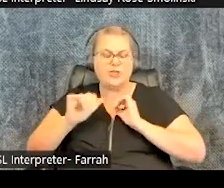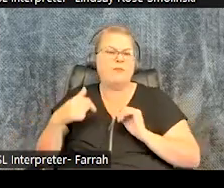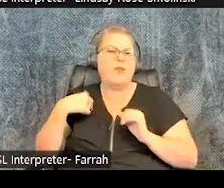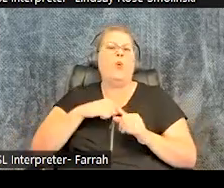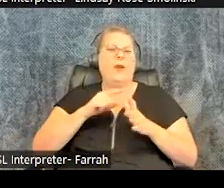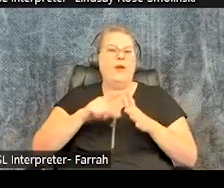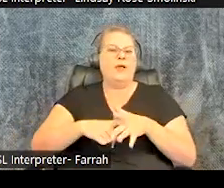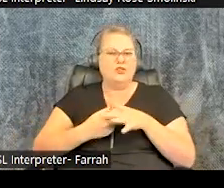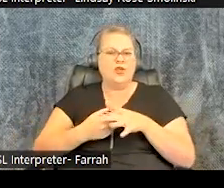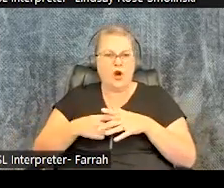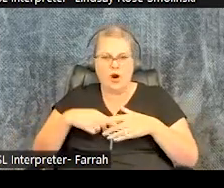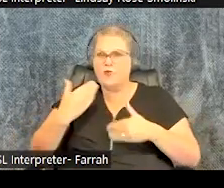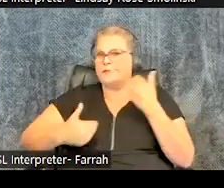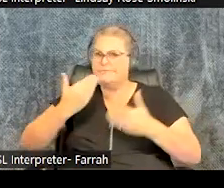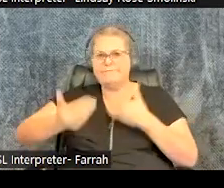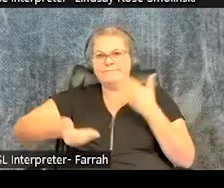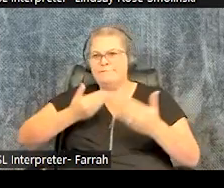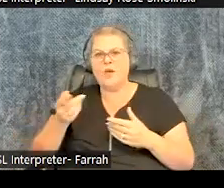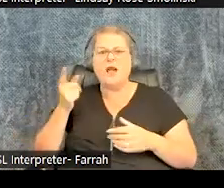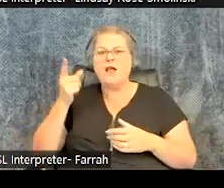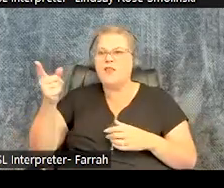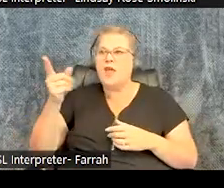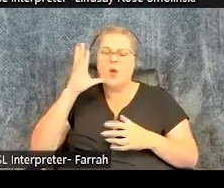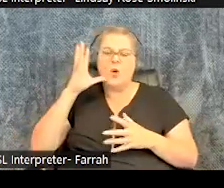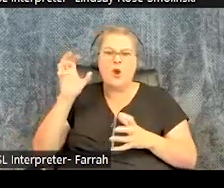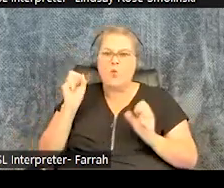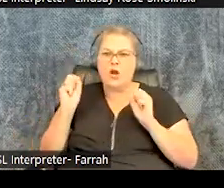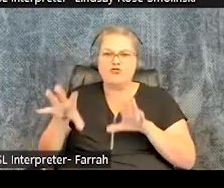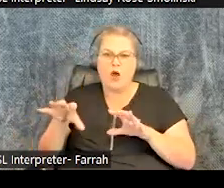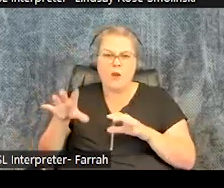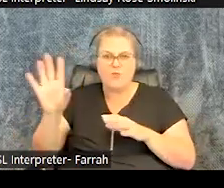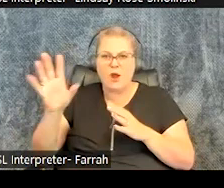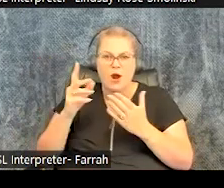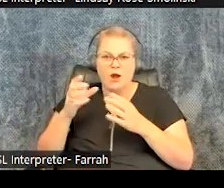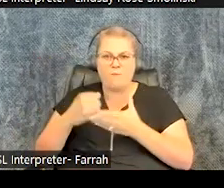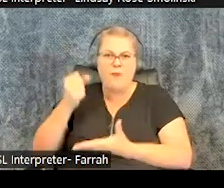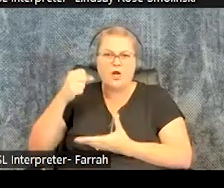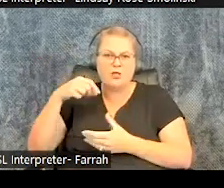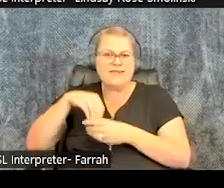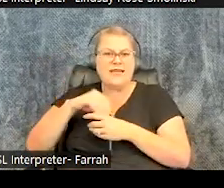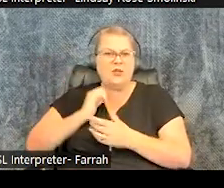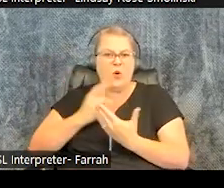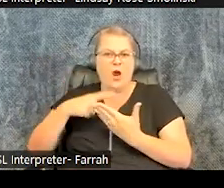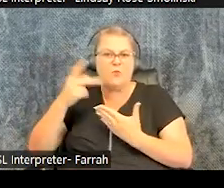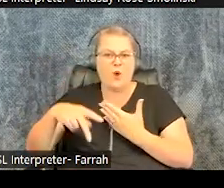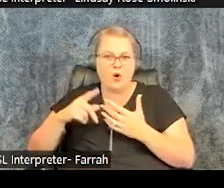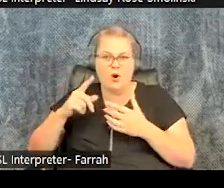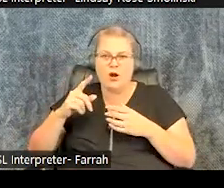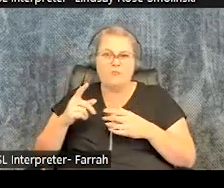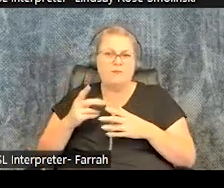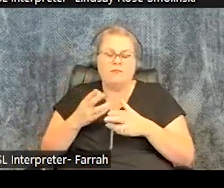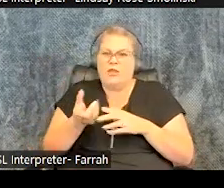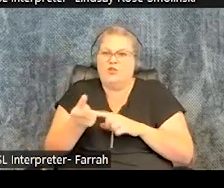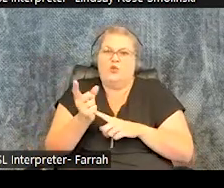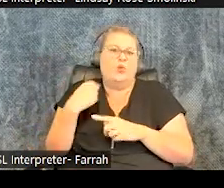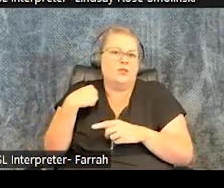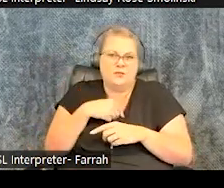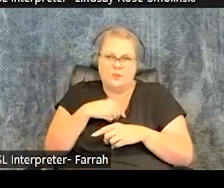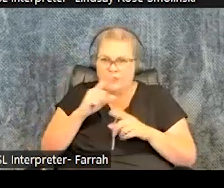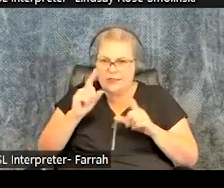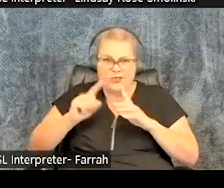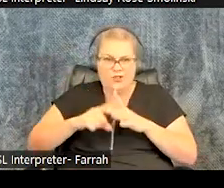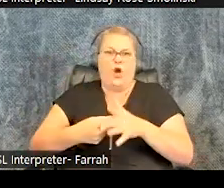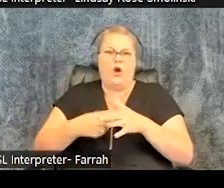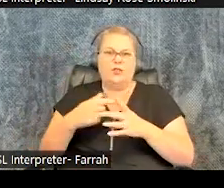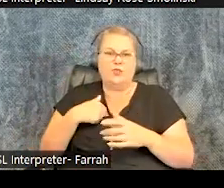engine on. They're going to want to drop their bottles into our program as soon as we turn that on. I will tell you, we're in our final stages of